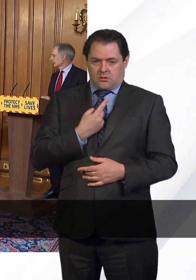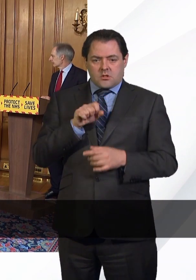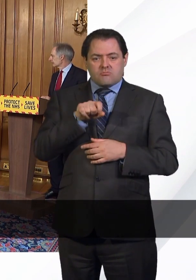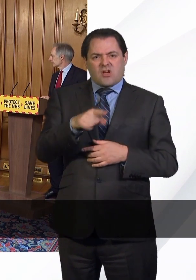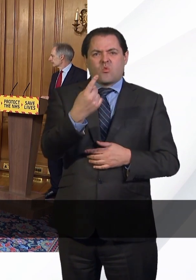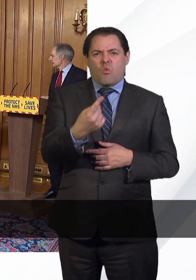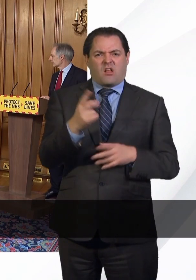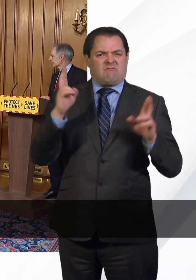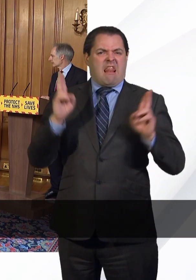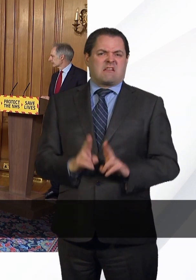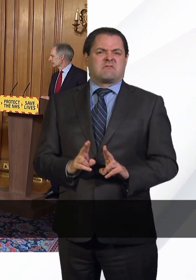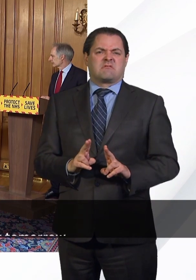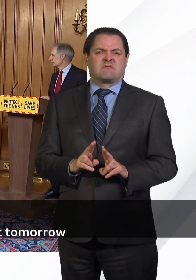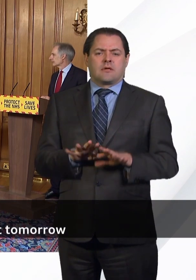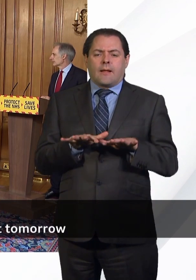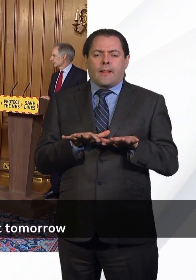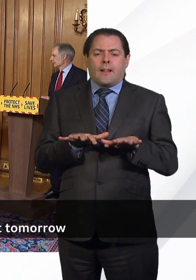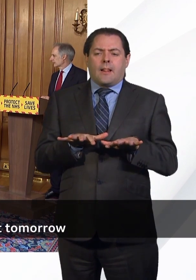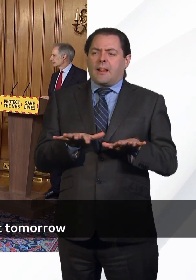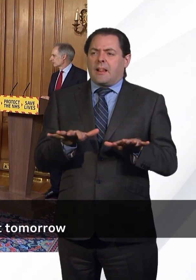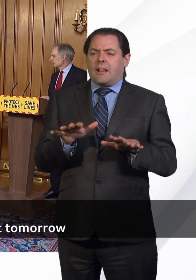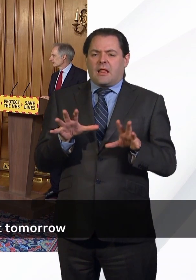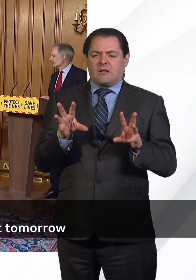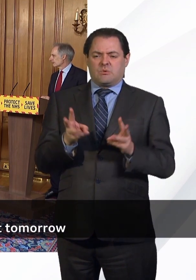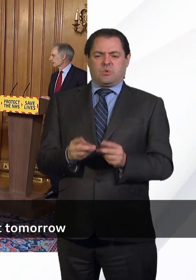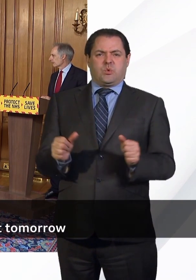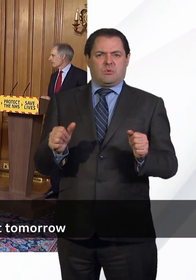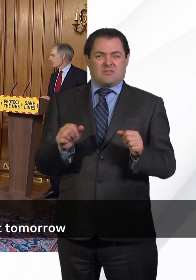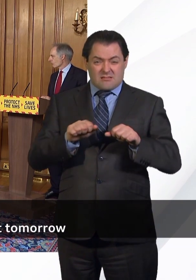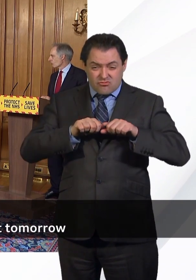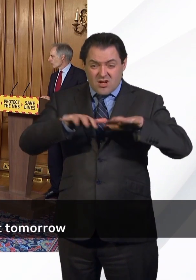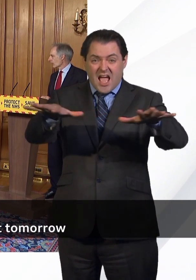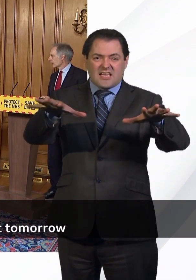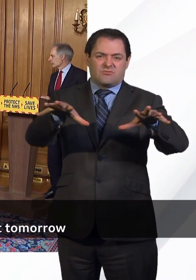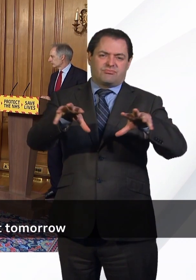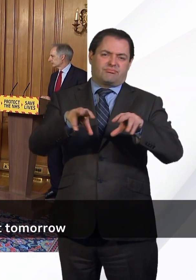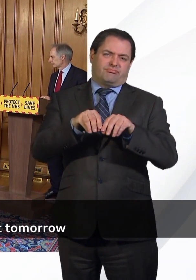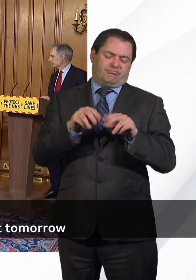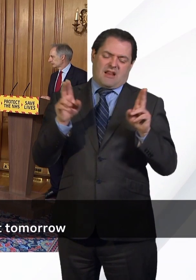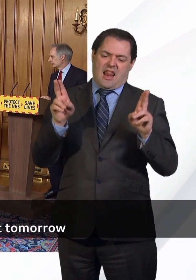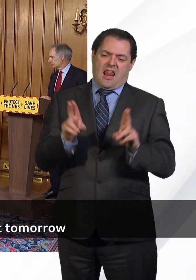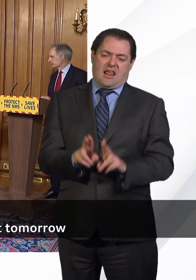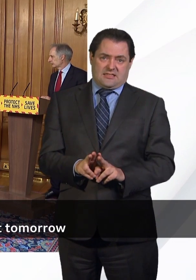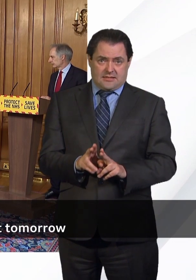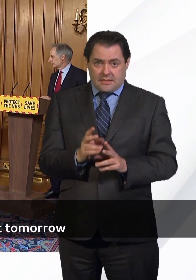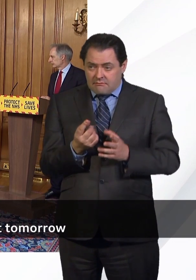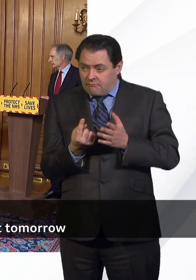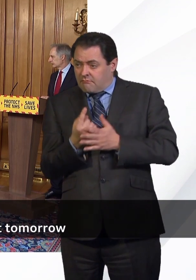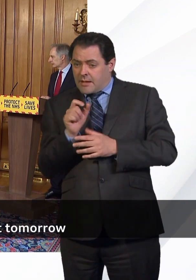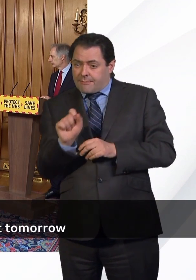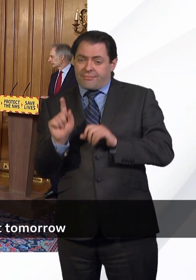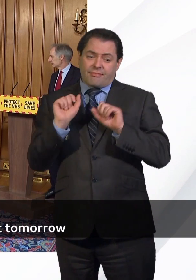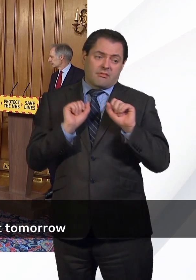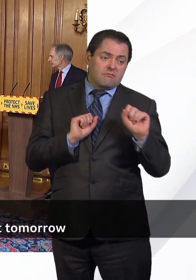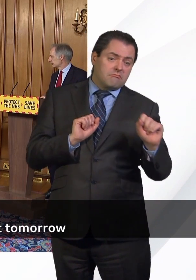simply to flatten the curve, it is to get the occurrence of COVID-19 infections to very low levels, to be